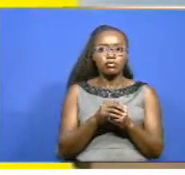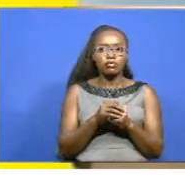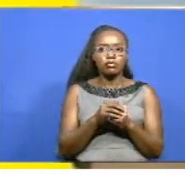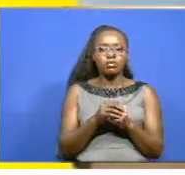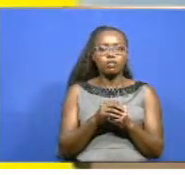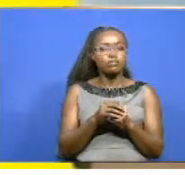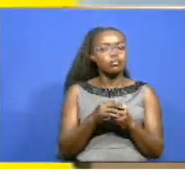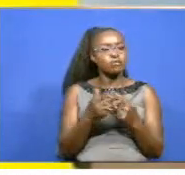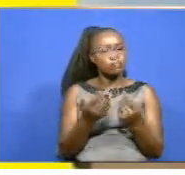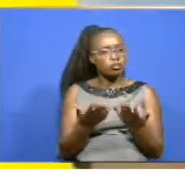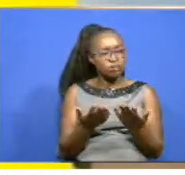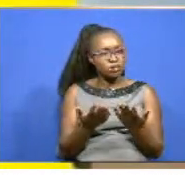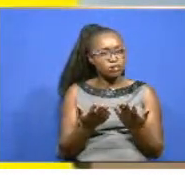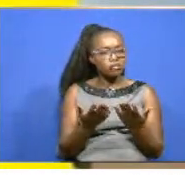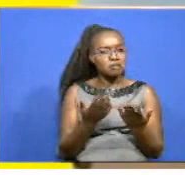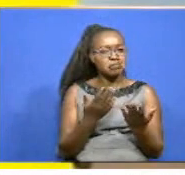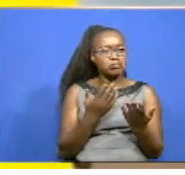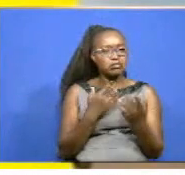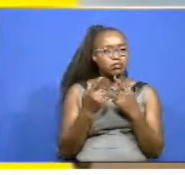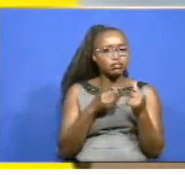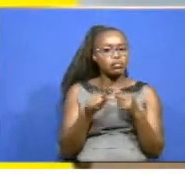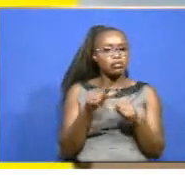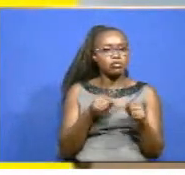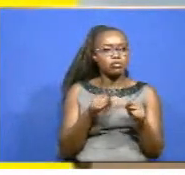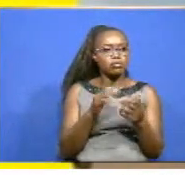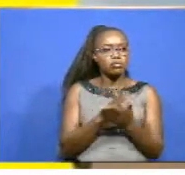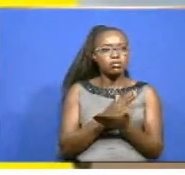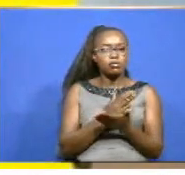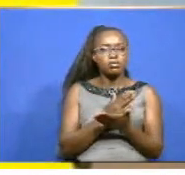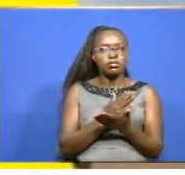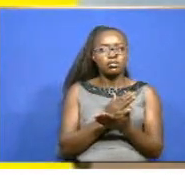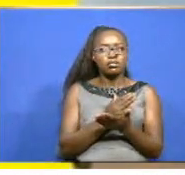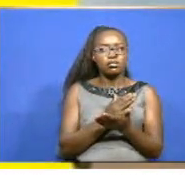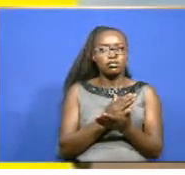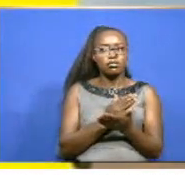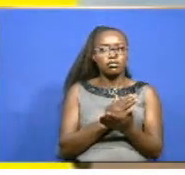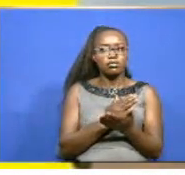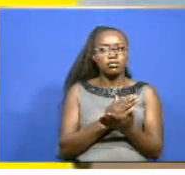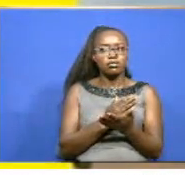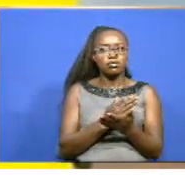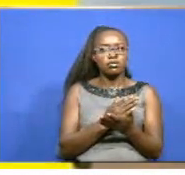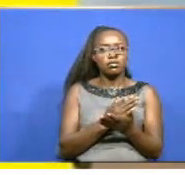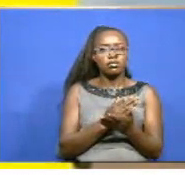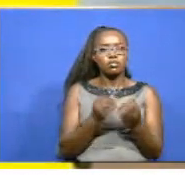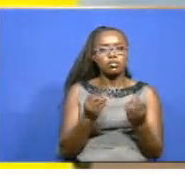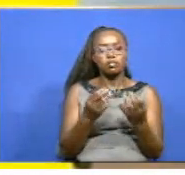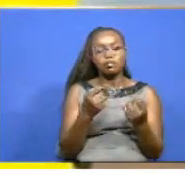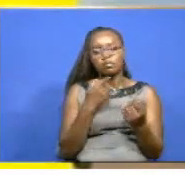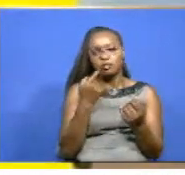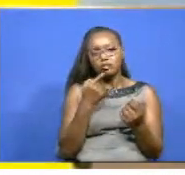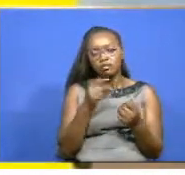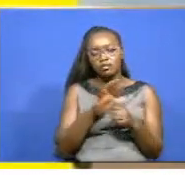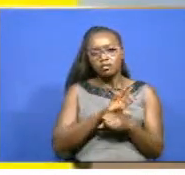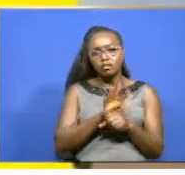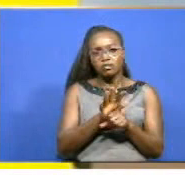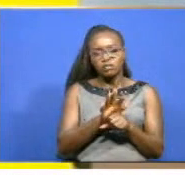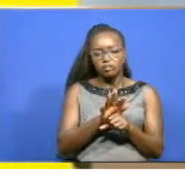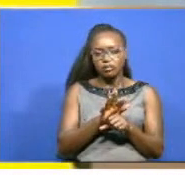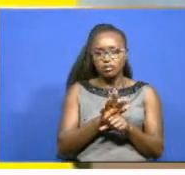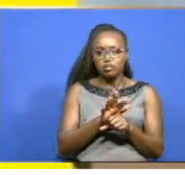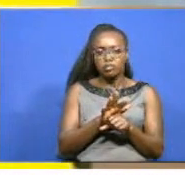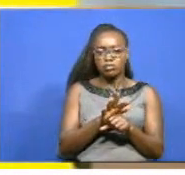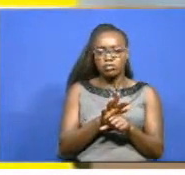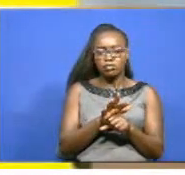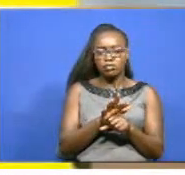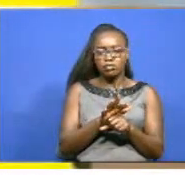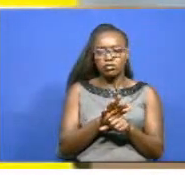you a chance to also talk about, some of the, many have said COVID-19, the war